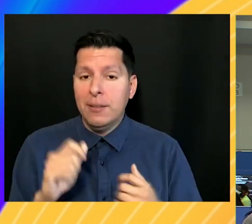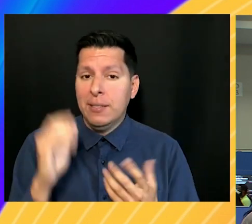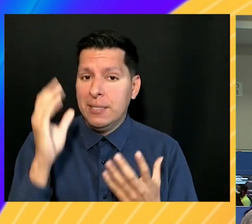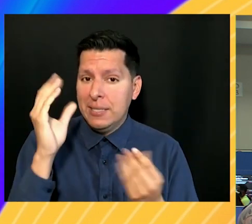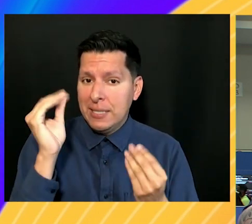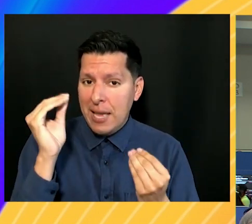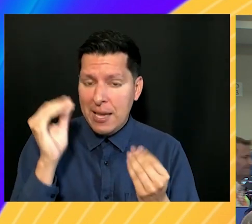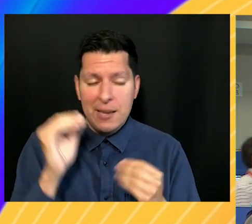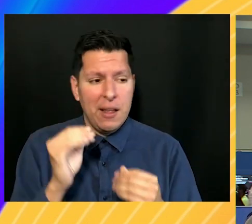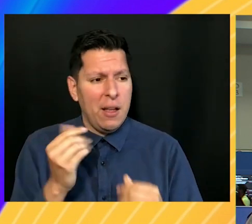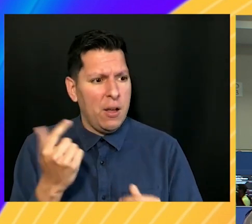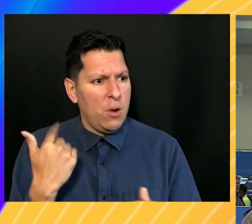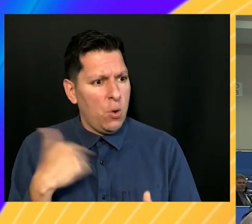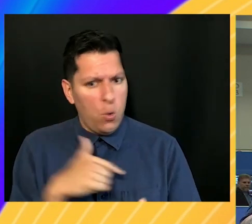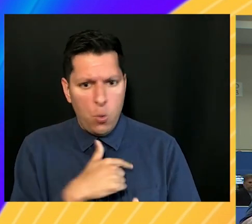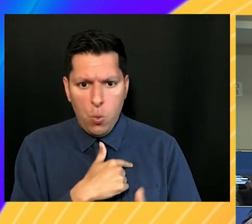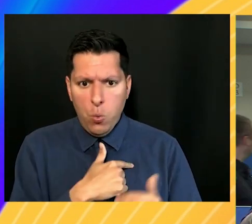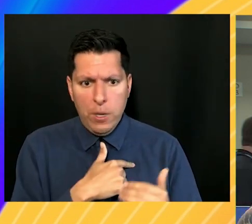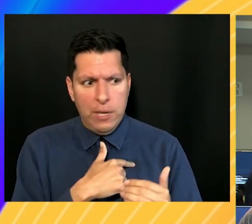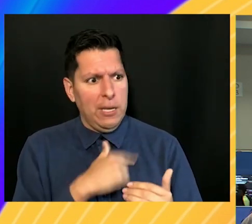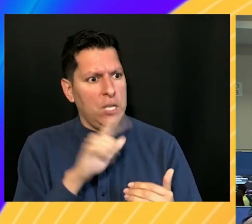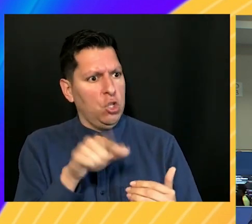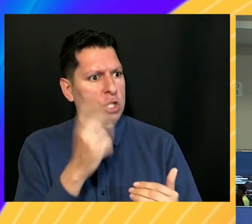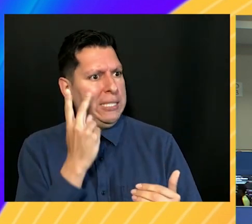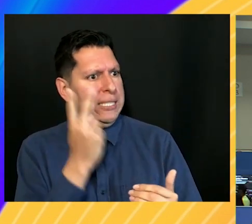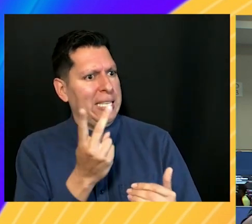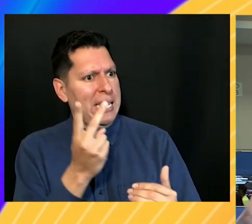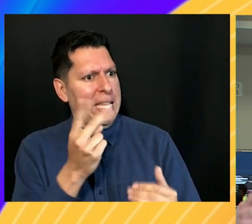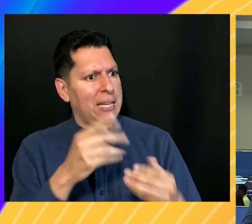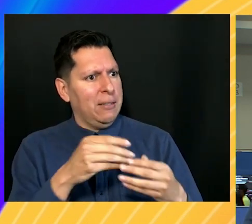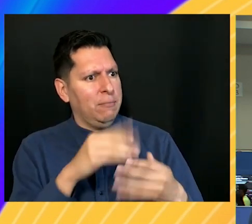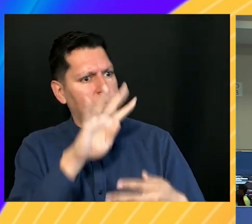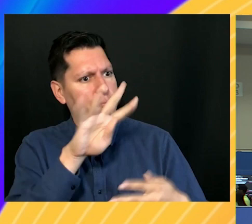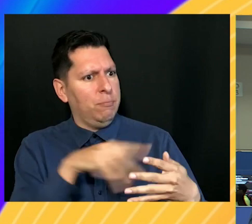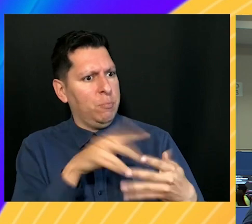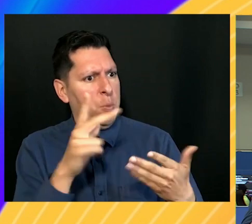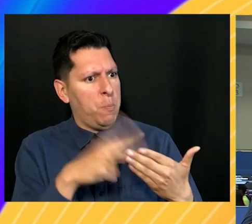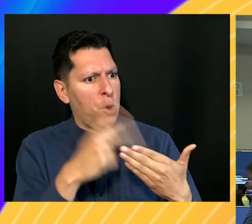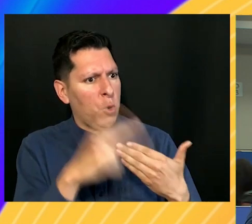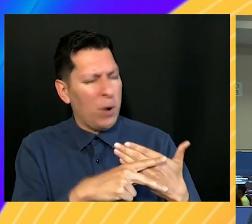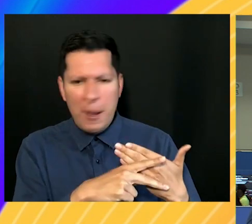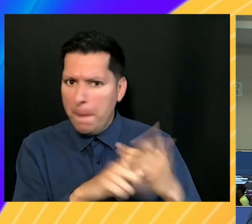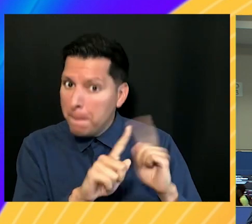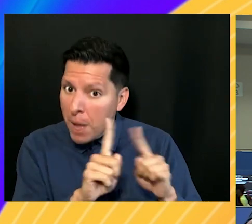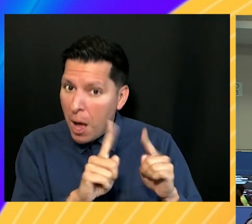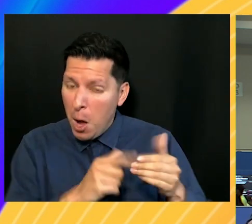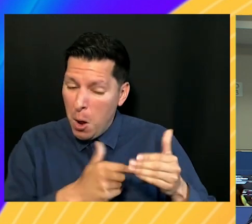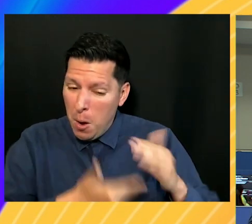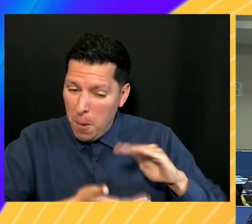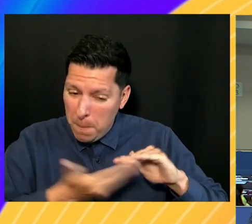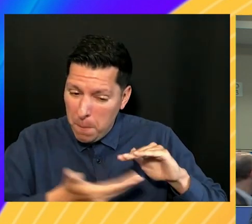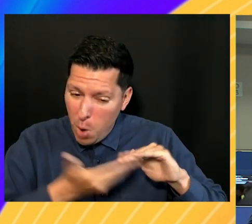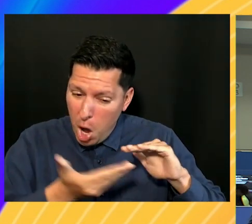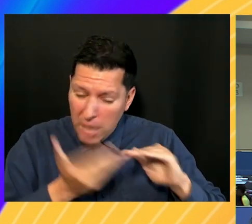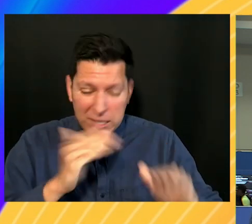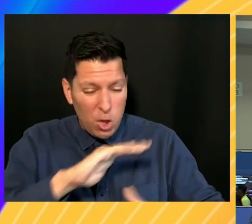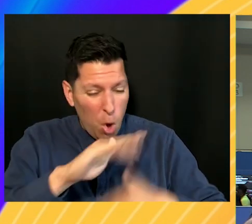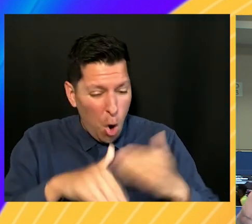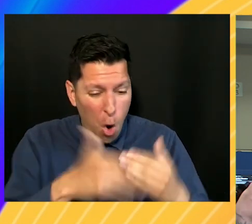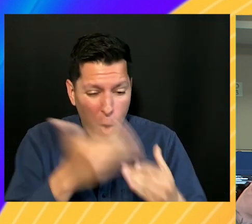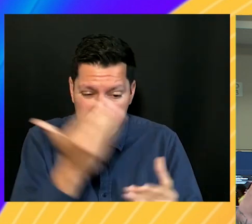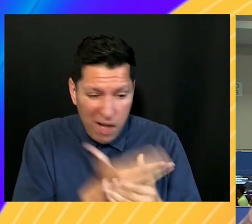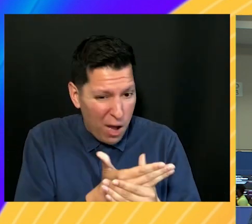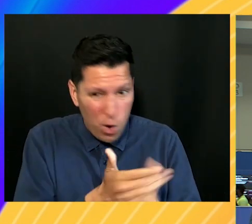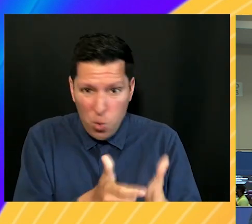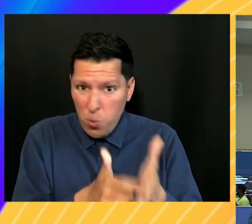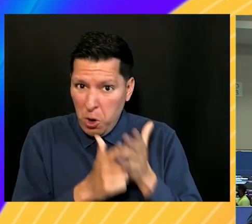around like, oh, you wouldn't open it up in a spreadsheet program, but really to process these files and the amount of data involved, you would need something that scales